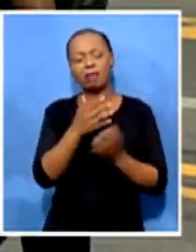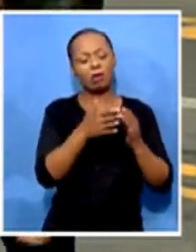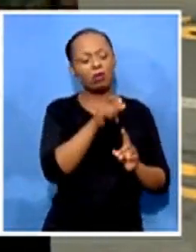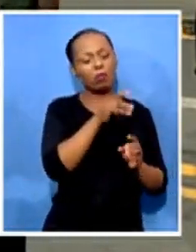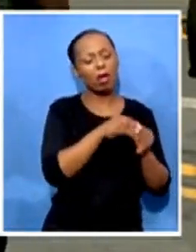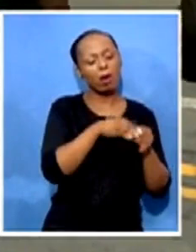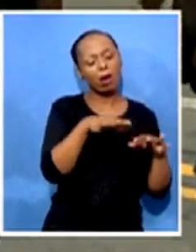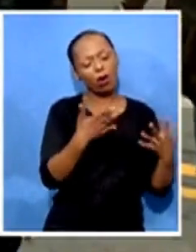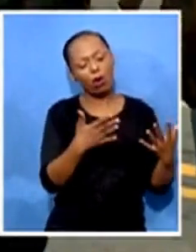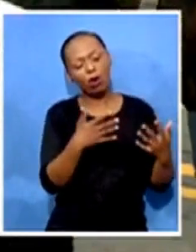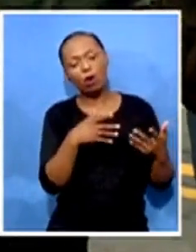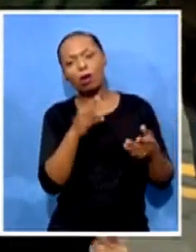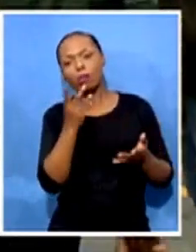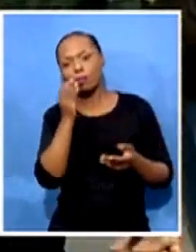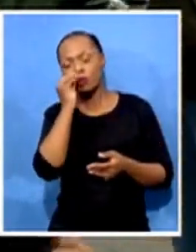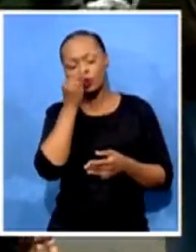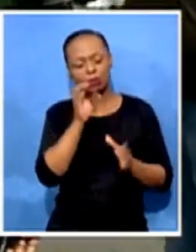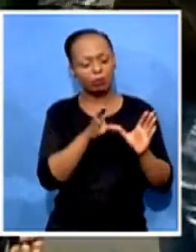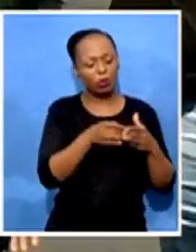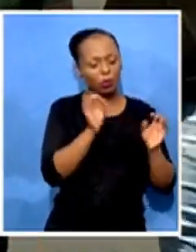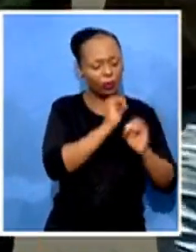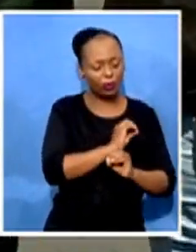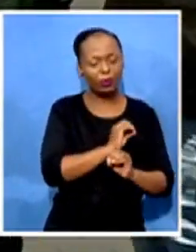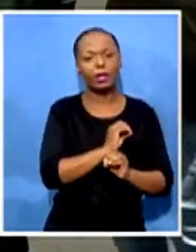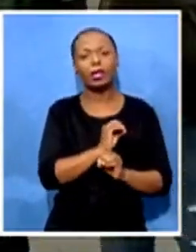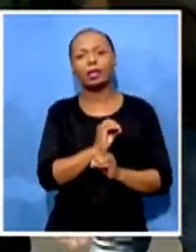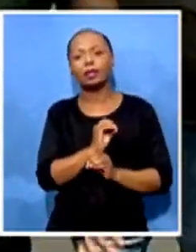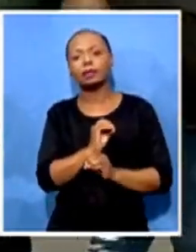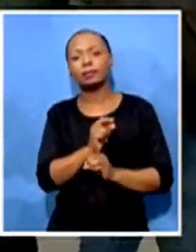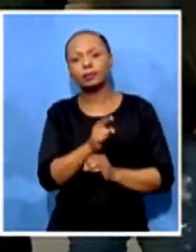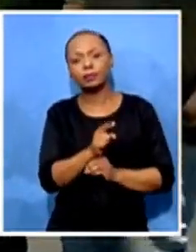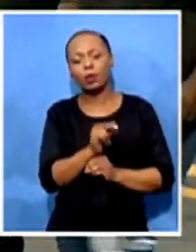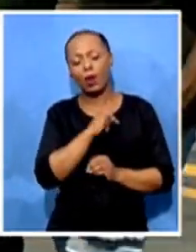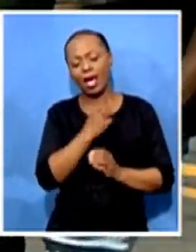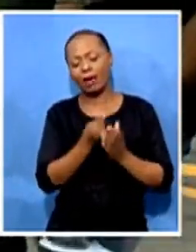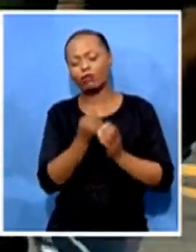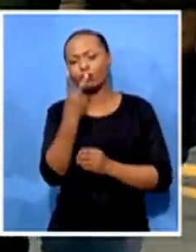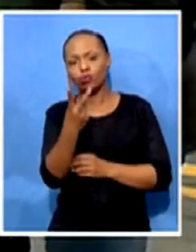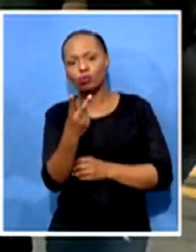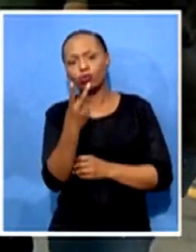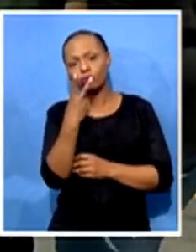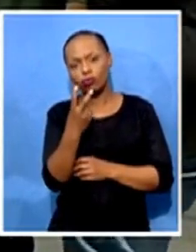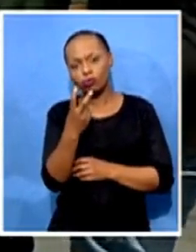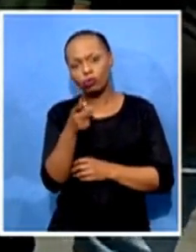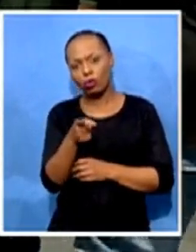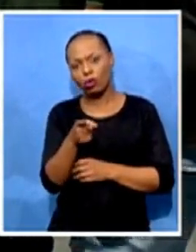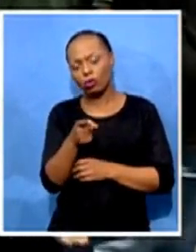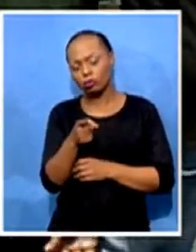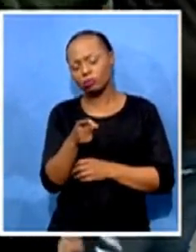Rockland Street at this point in time, because there are two barbed wire barricades that have been put up by police. So for by and